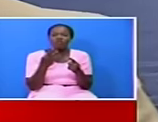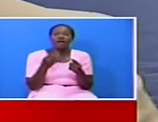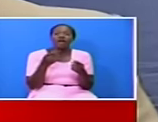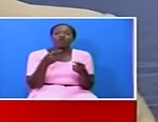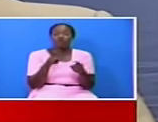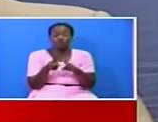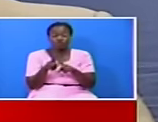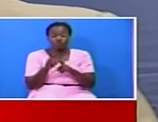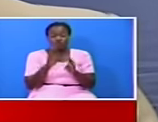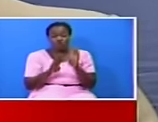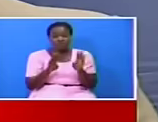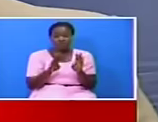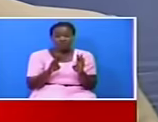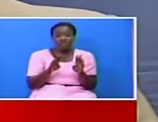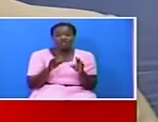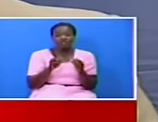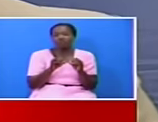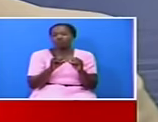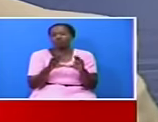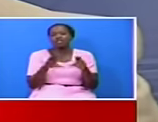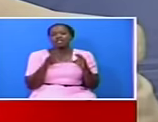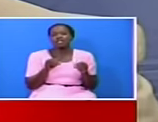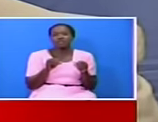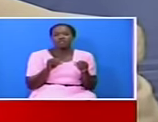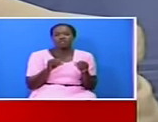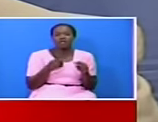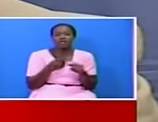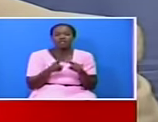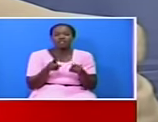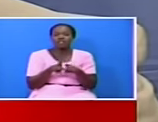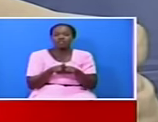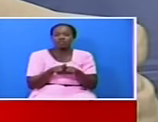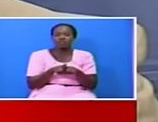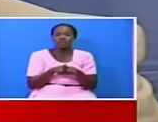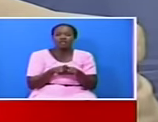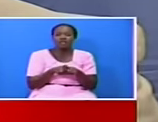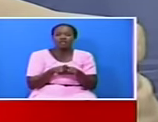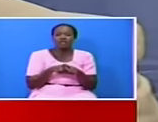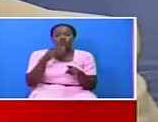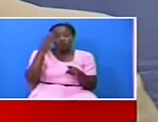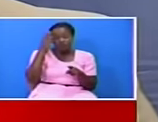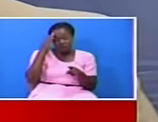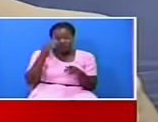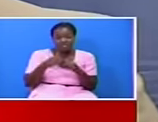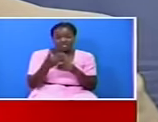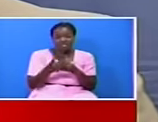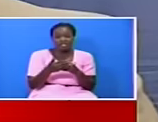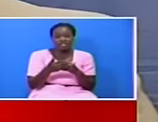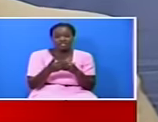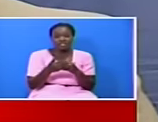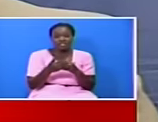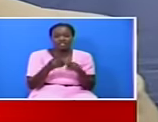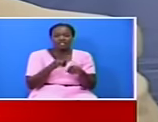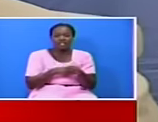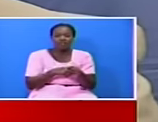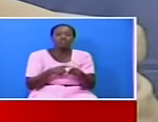tendency to be obsolete in a very short time. You have a S6, before you realise you're told there's an S6 edge, the difference is the